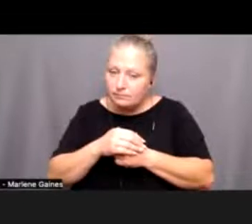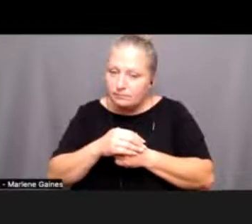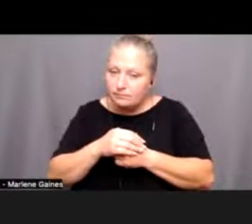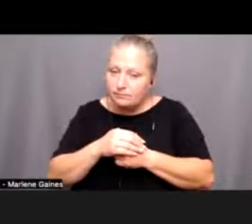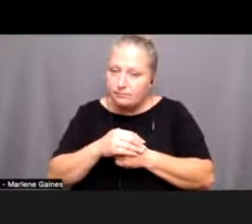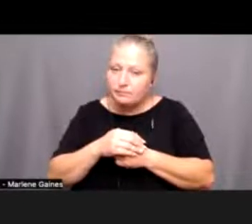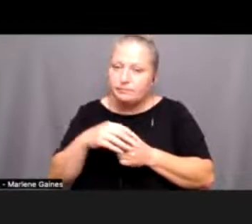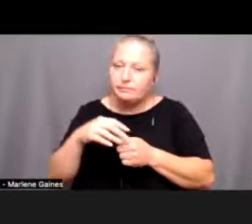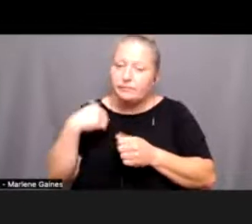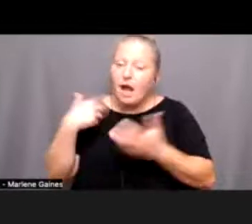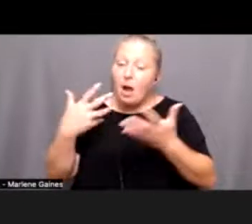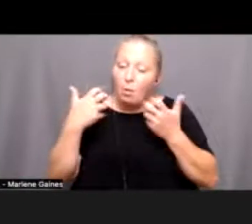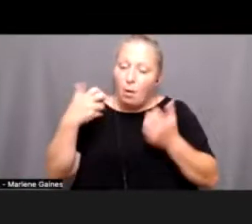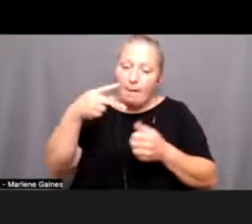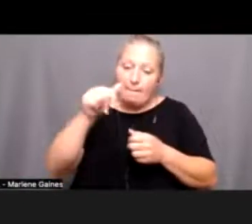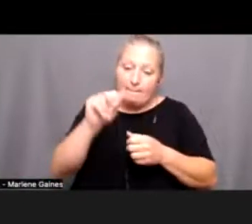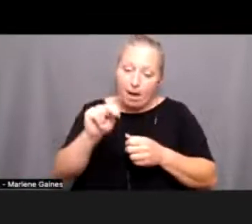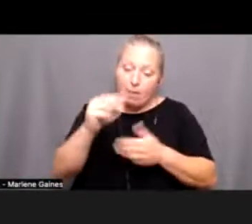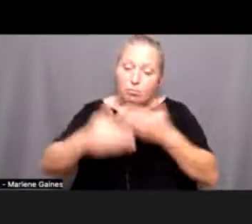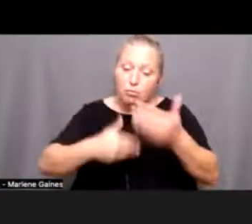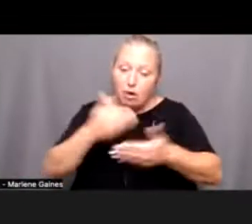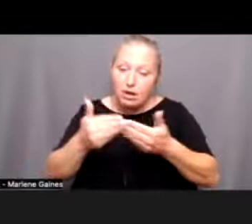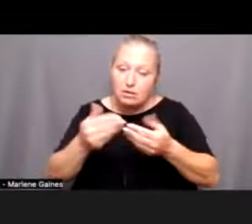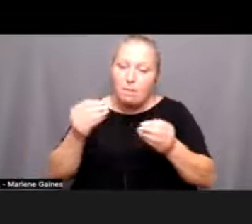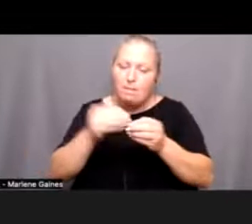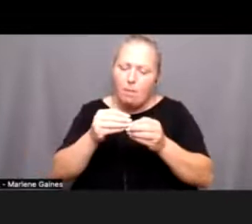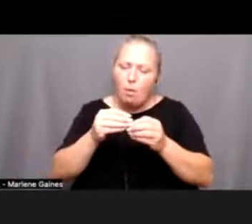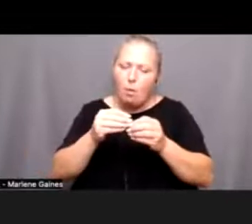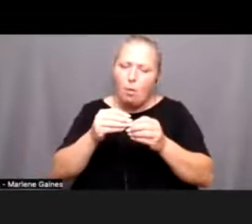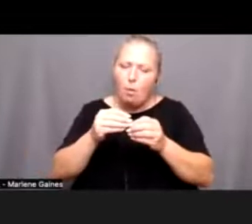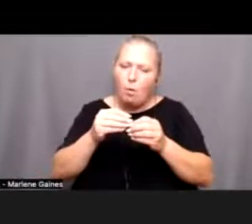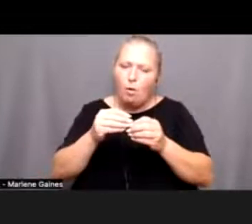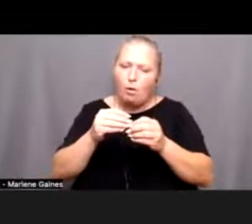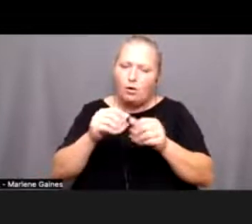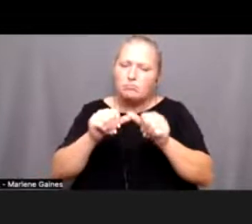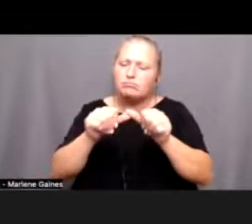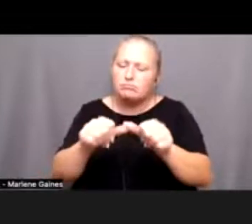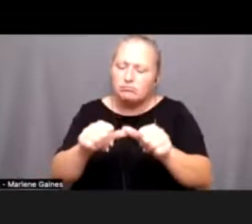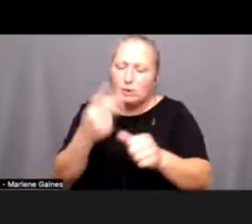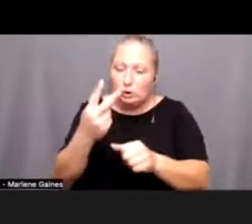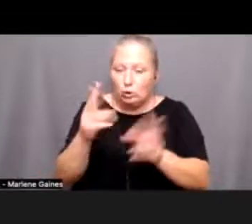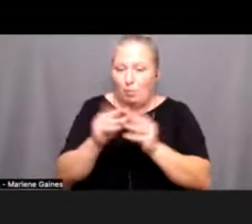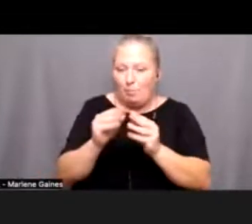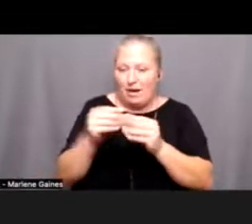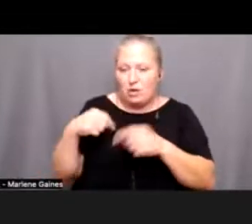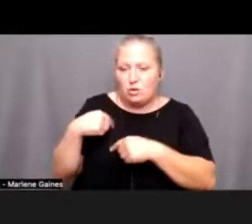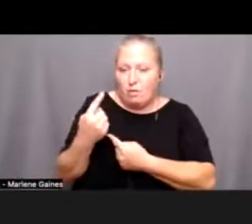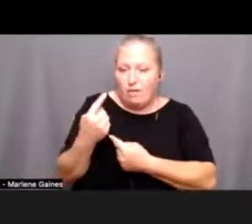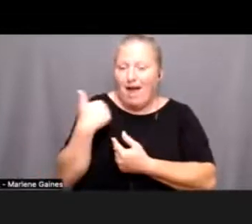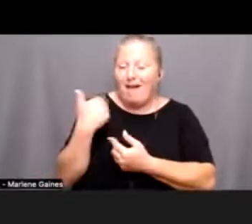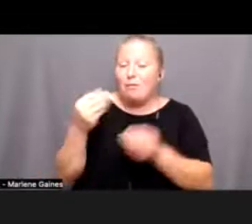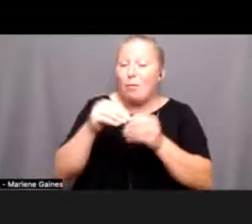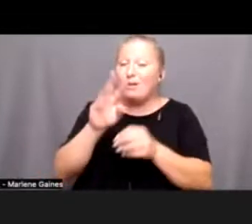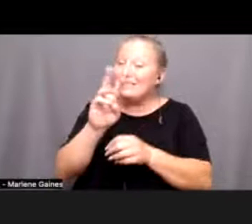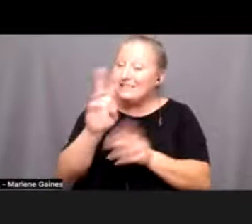I want the bond process to get just a little bit further along. We've had 2 meetings so far. We have 6 more scheduled.